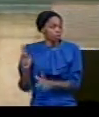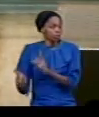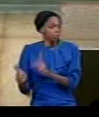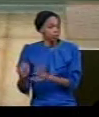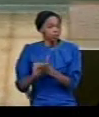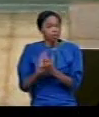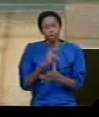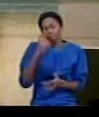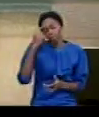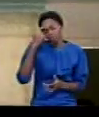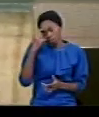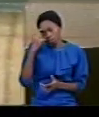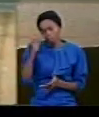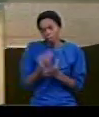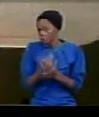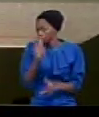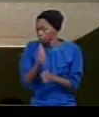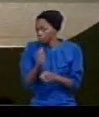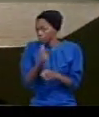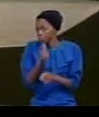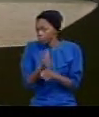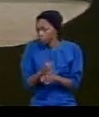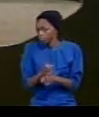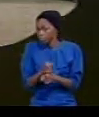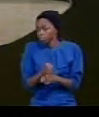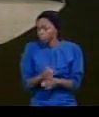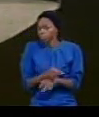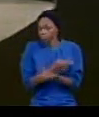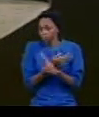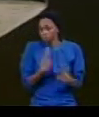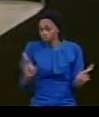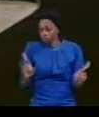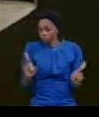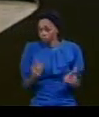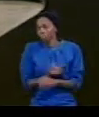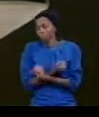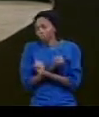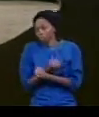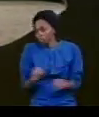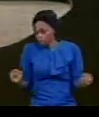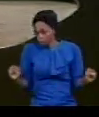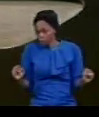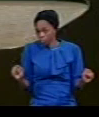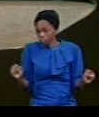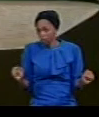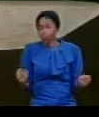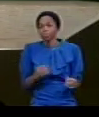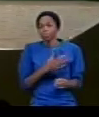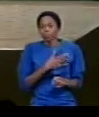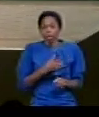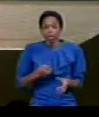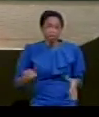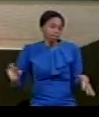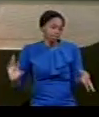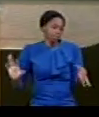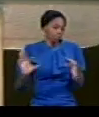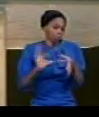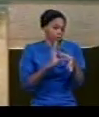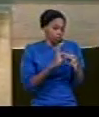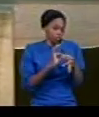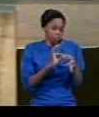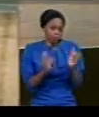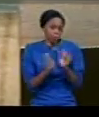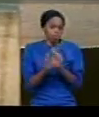thinking that justification, redemption, salvation, And reconciliation with